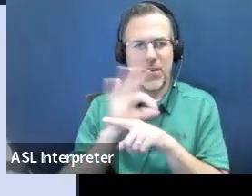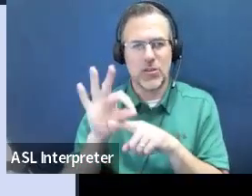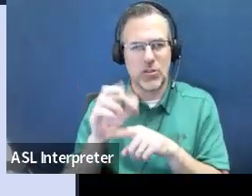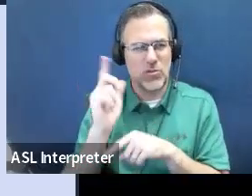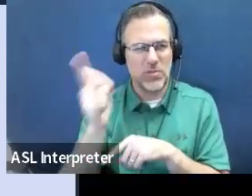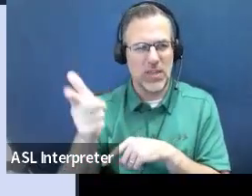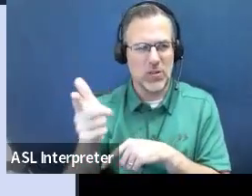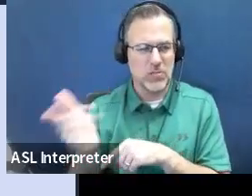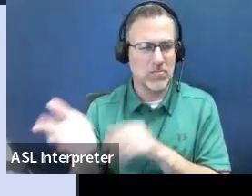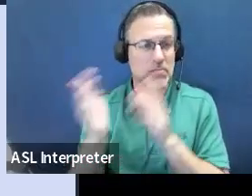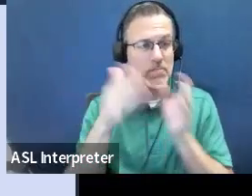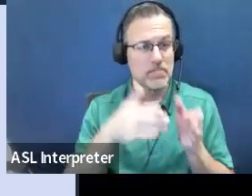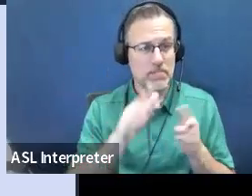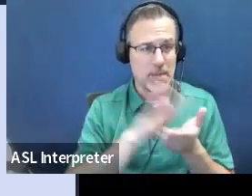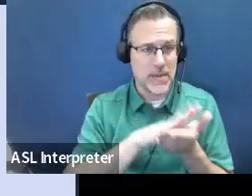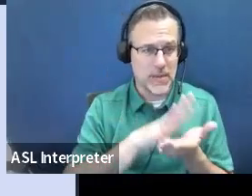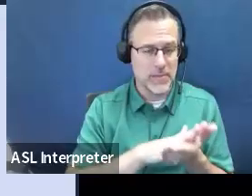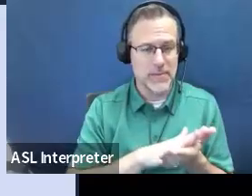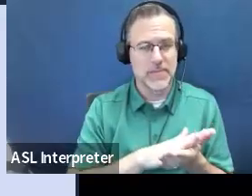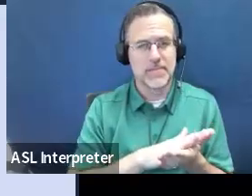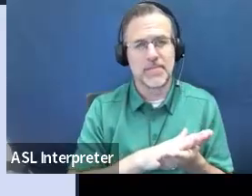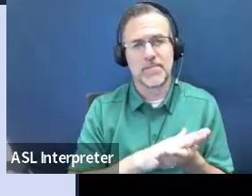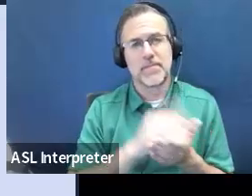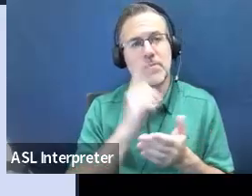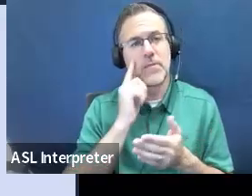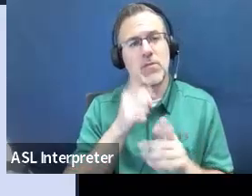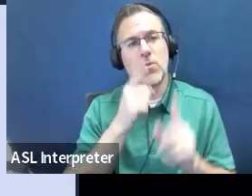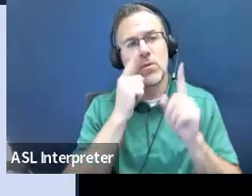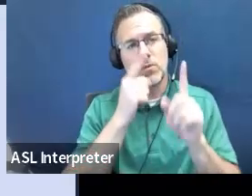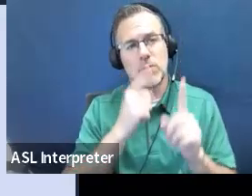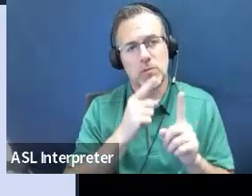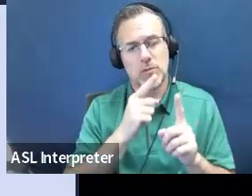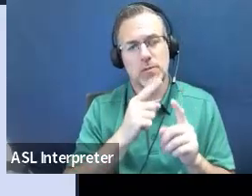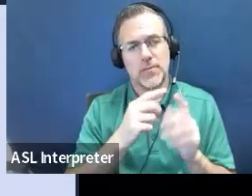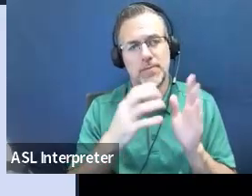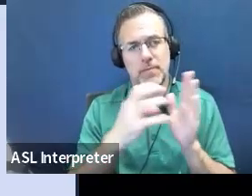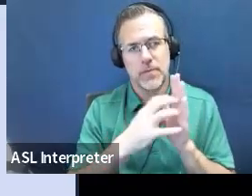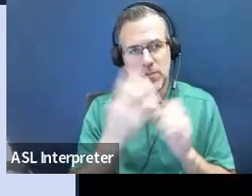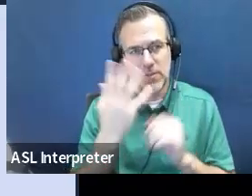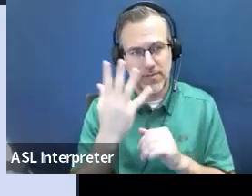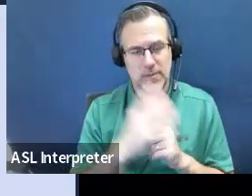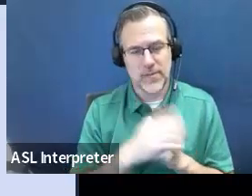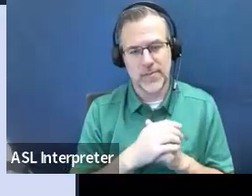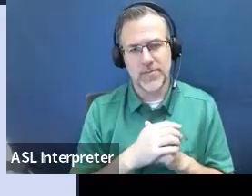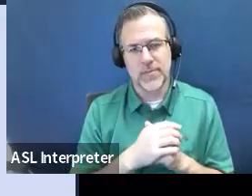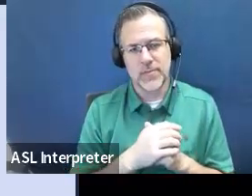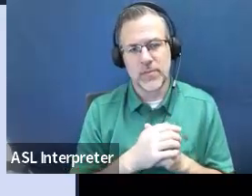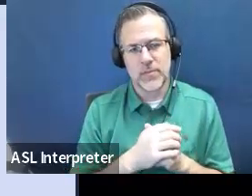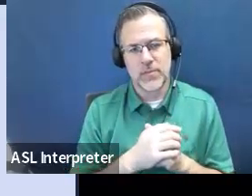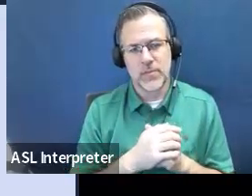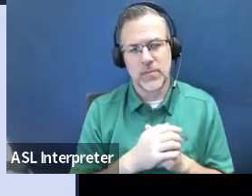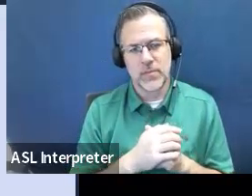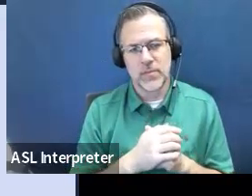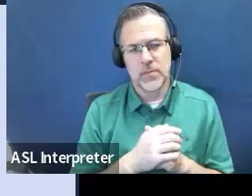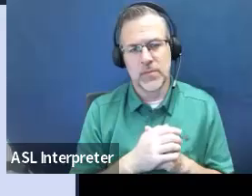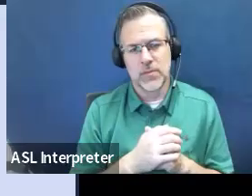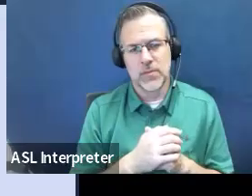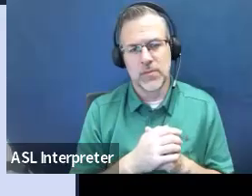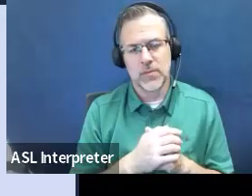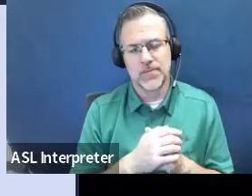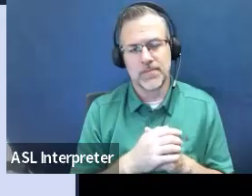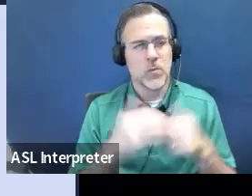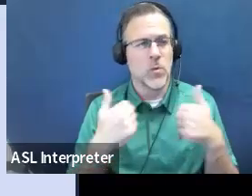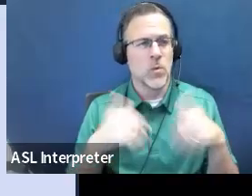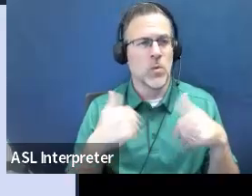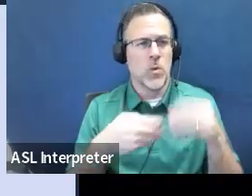look at for the goals in section 5. And again, this is a pretty big list because we look at many